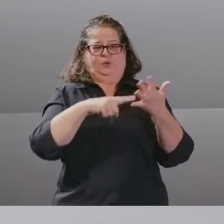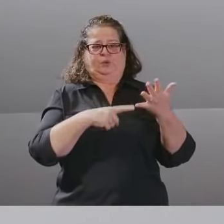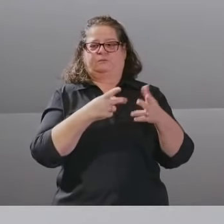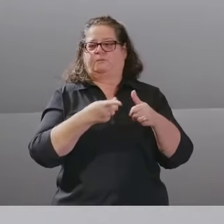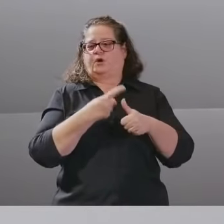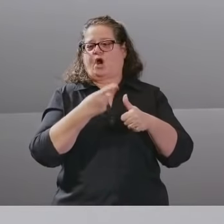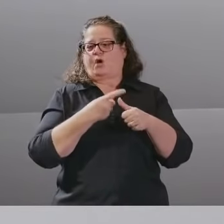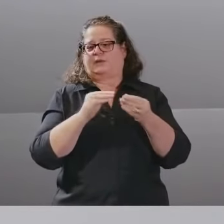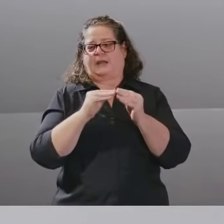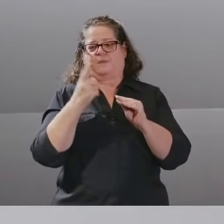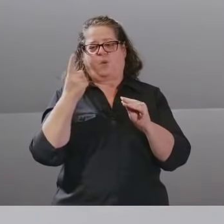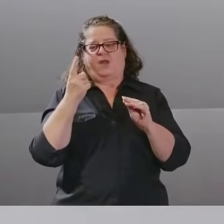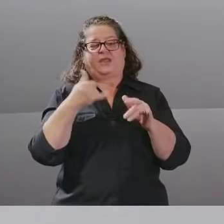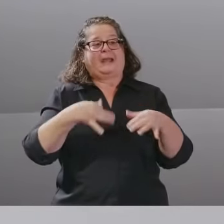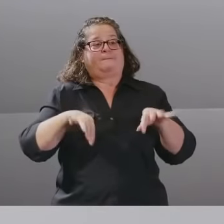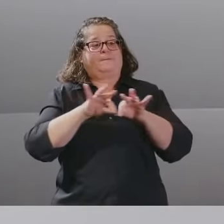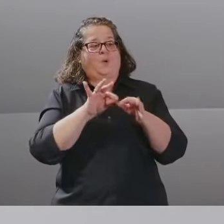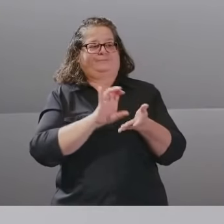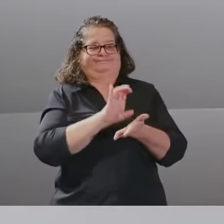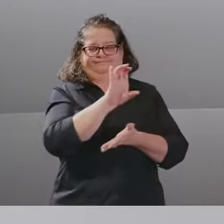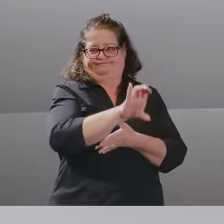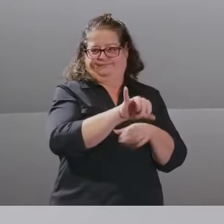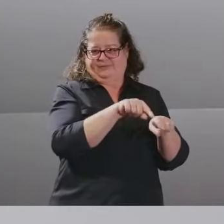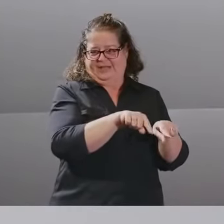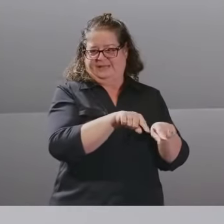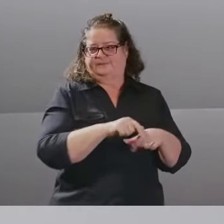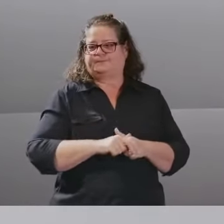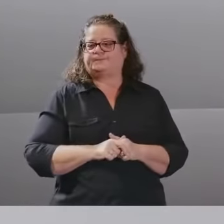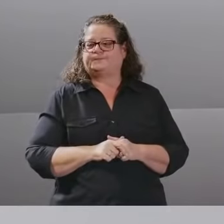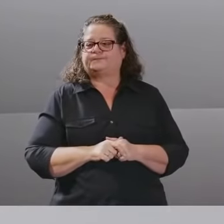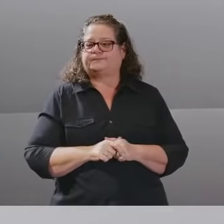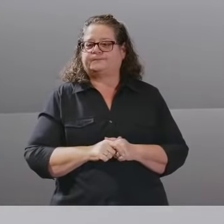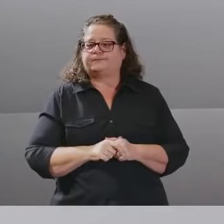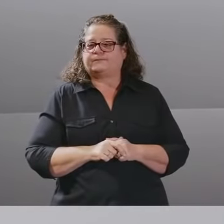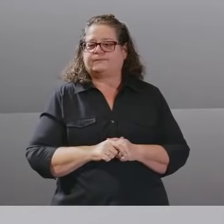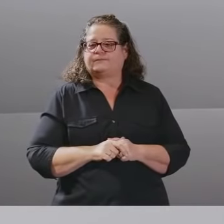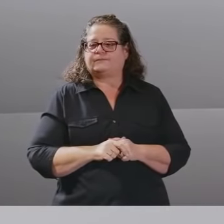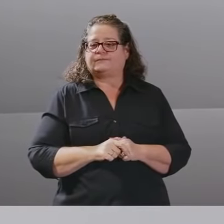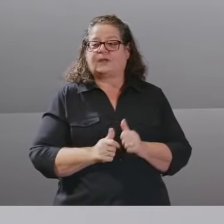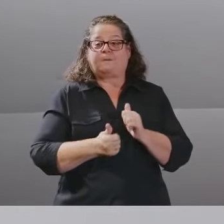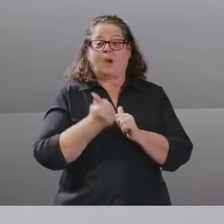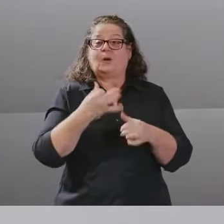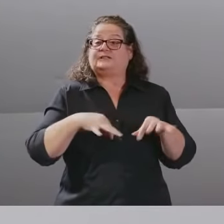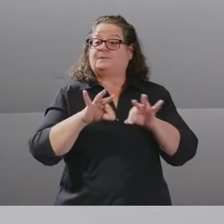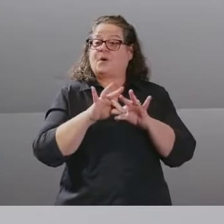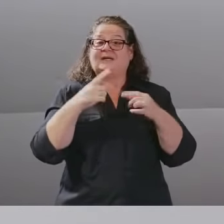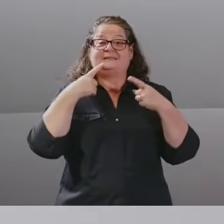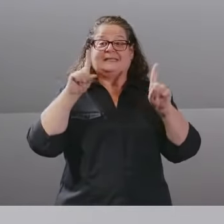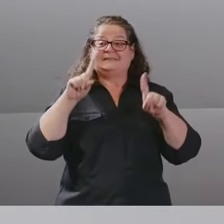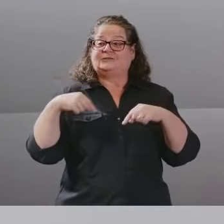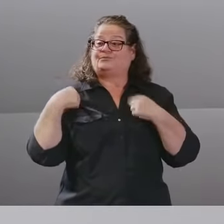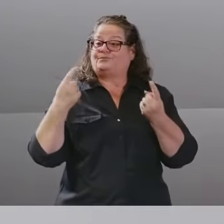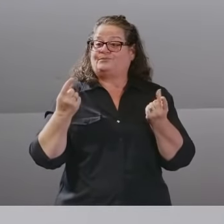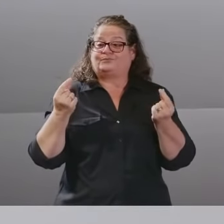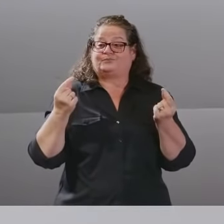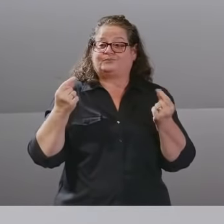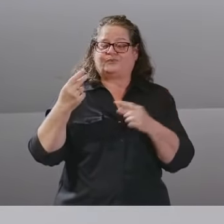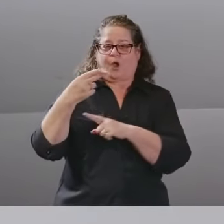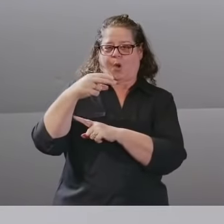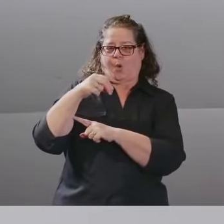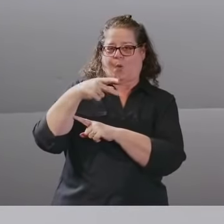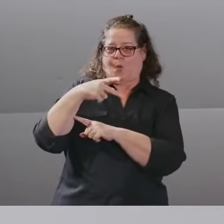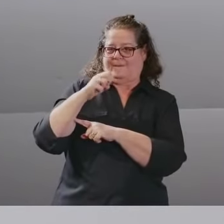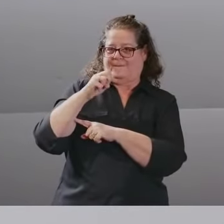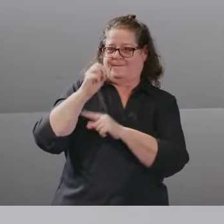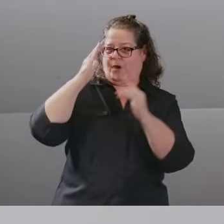that hope is the most important portion of what makes us successful. And we are not hopeless.